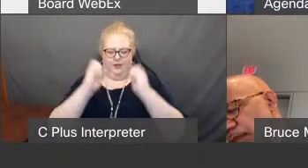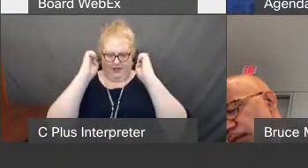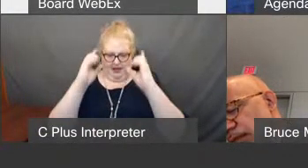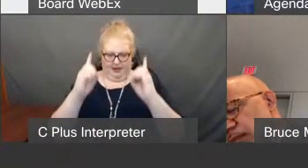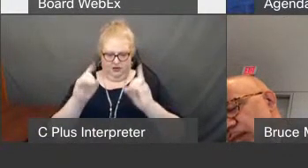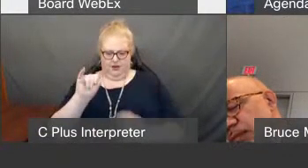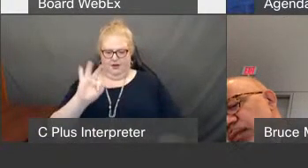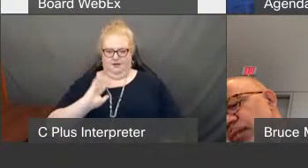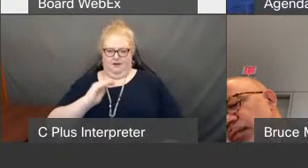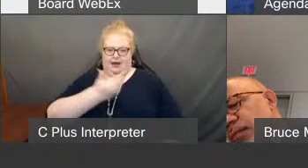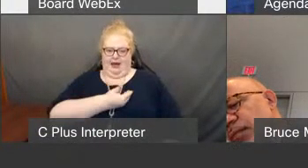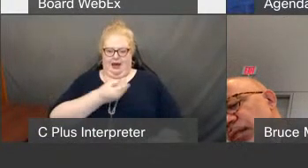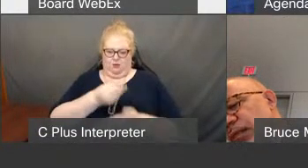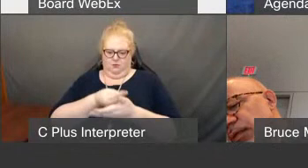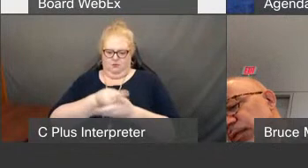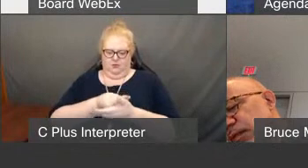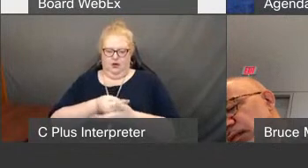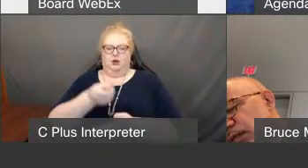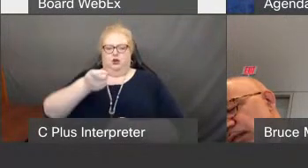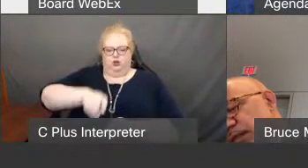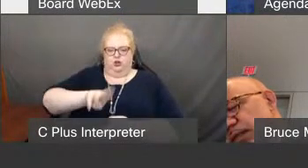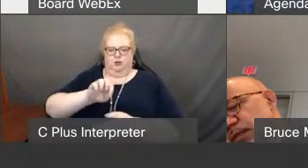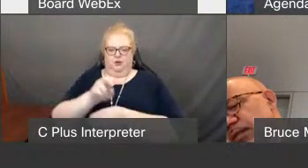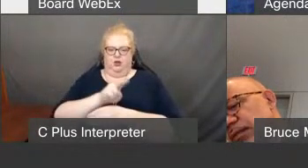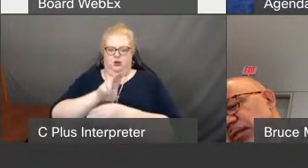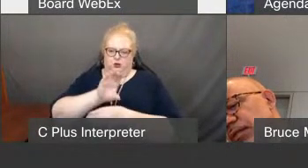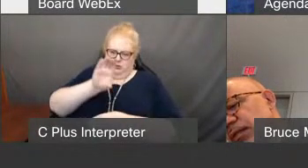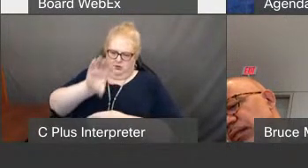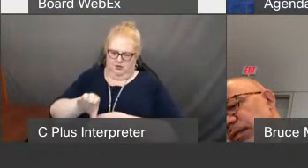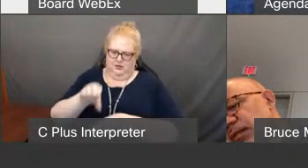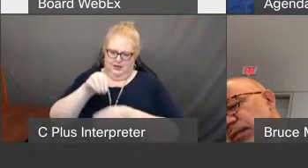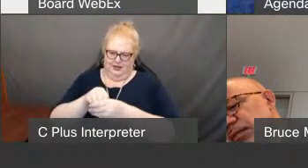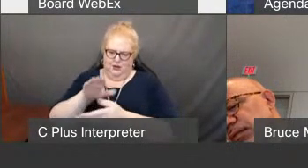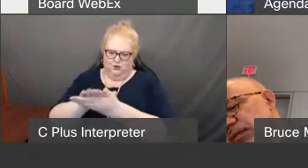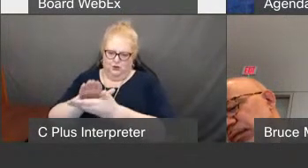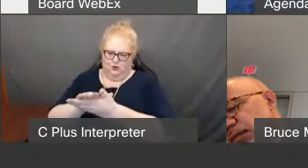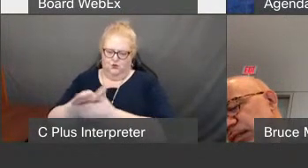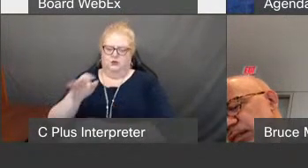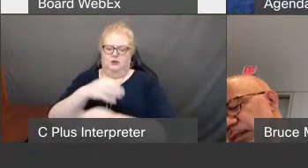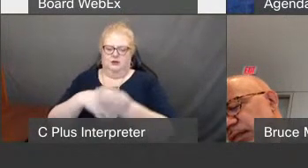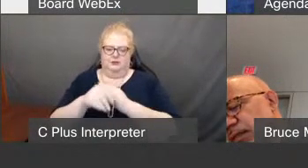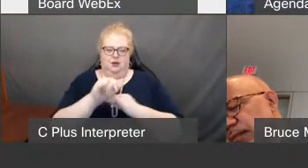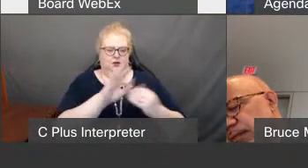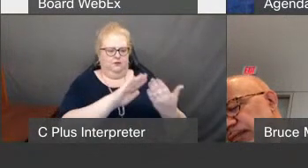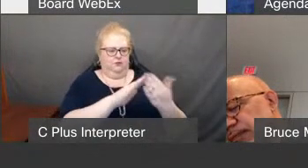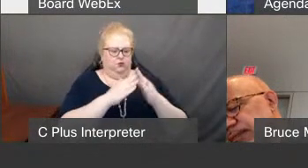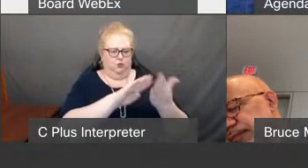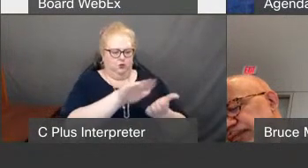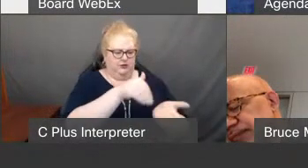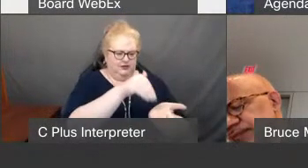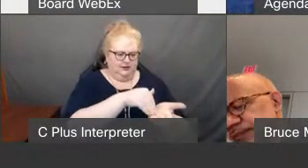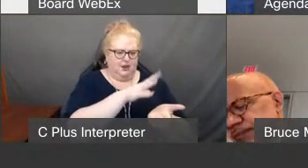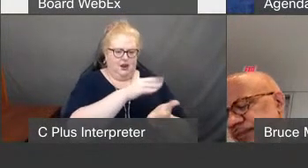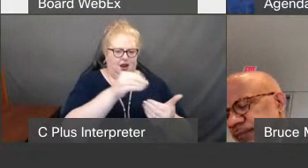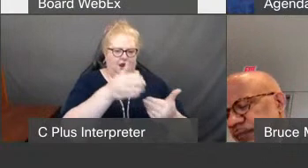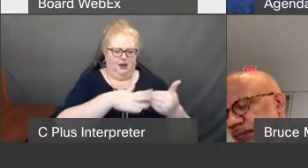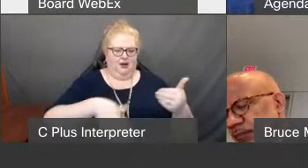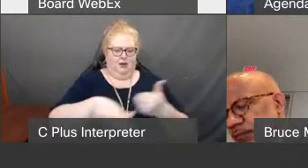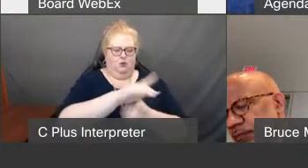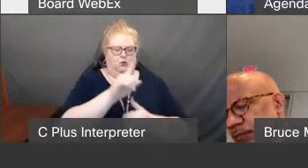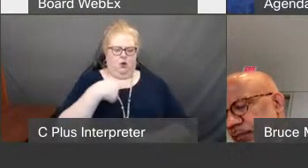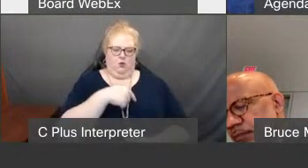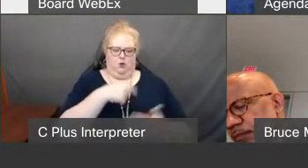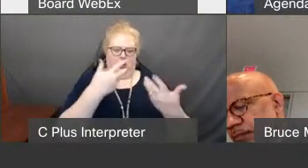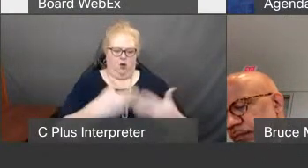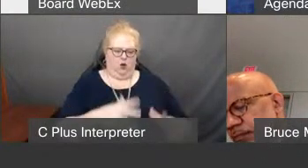putting our money into schools rather than in community centers in neighborhoods that we, where we already own these